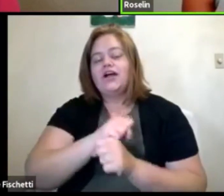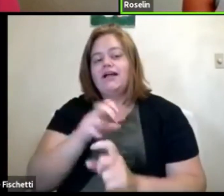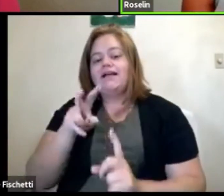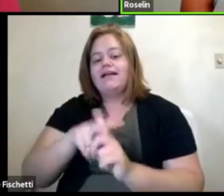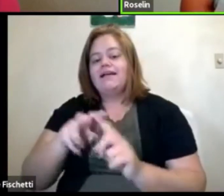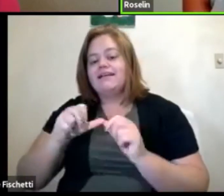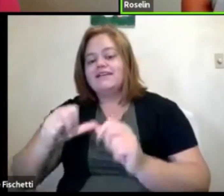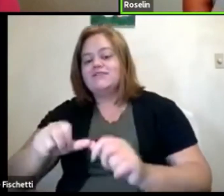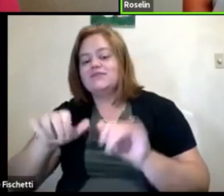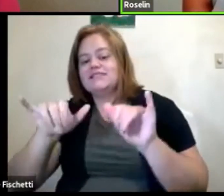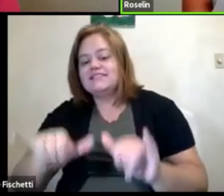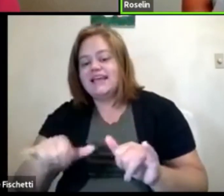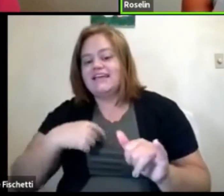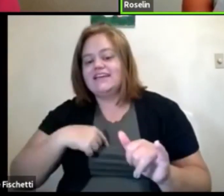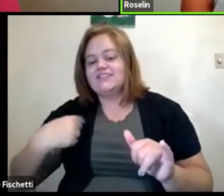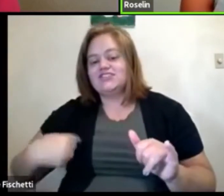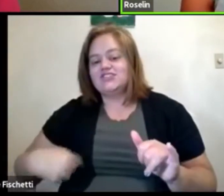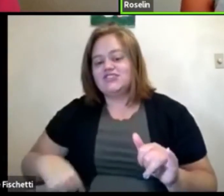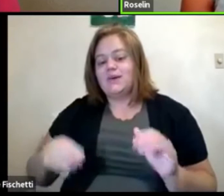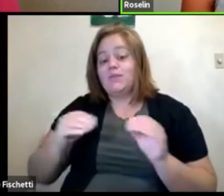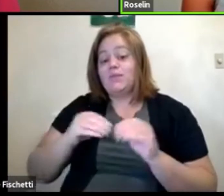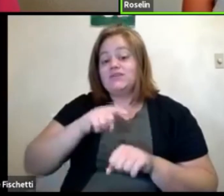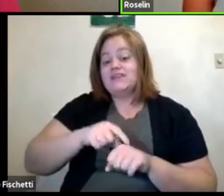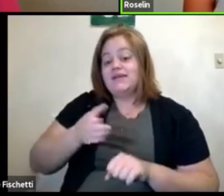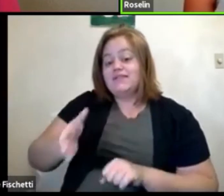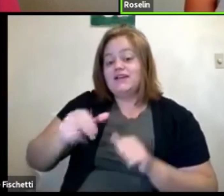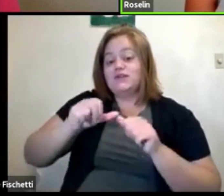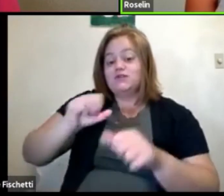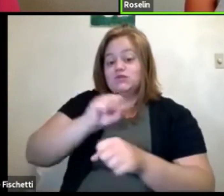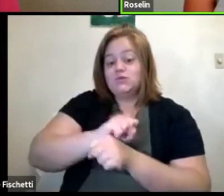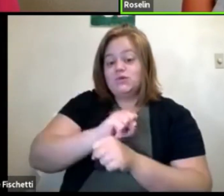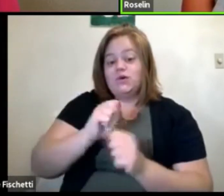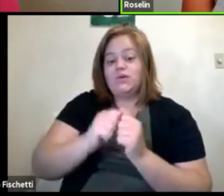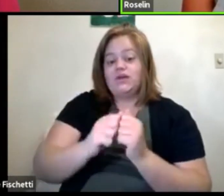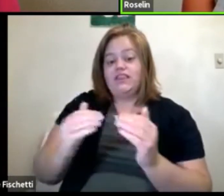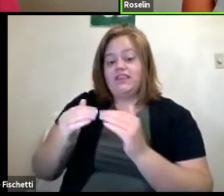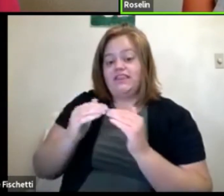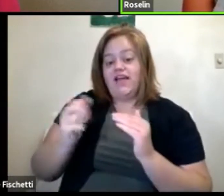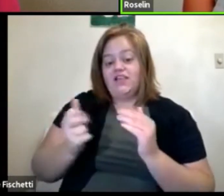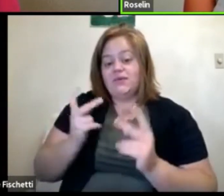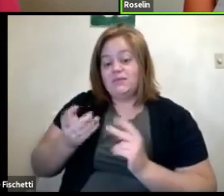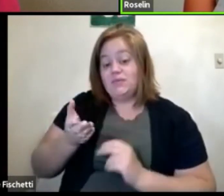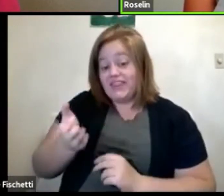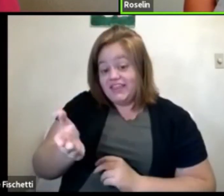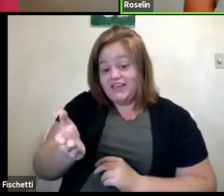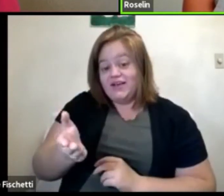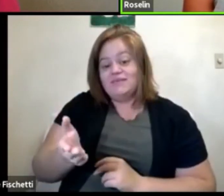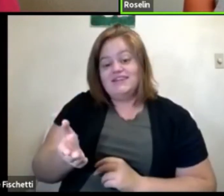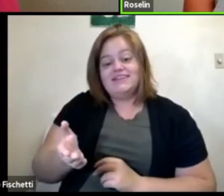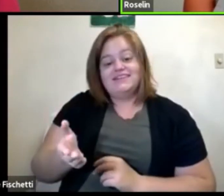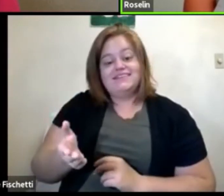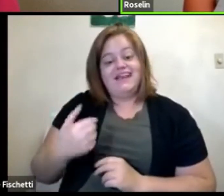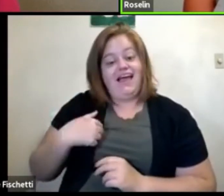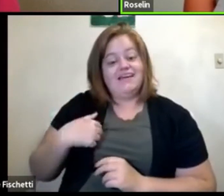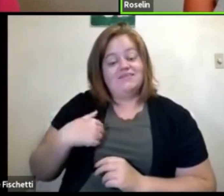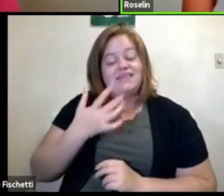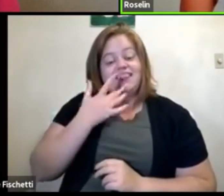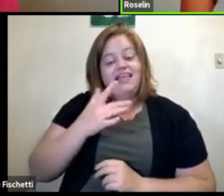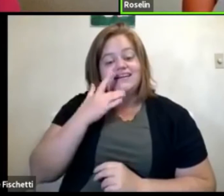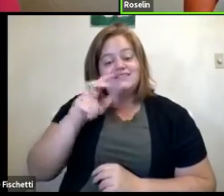some time, a little bit more time there and work with my colleagues there. But yeah, I've been super